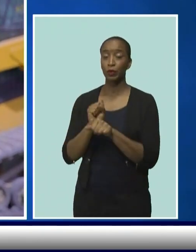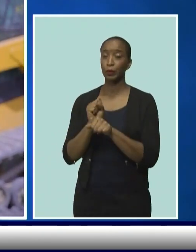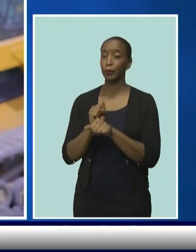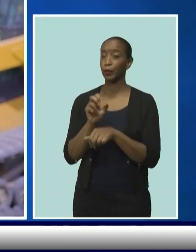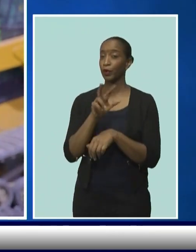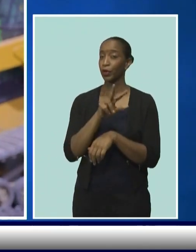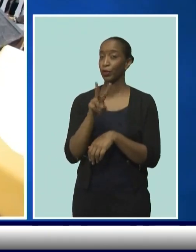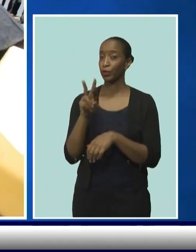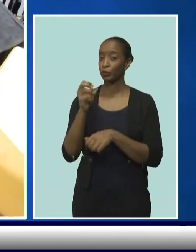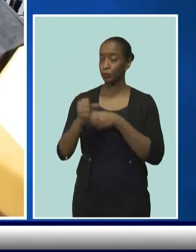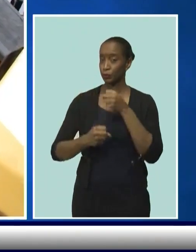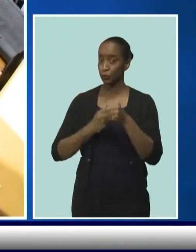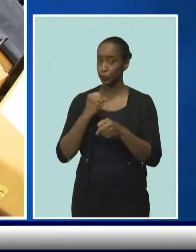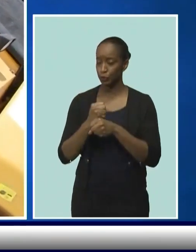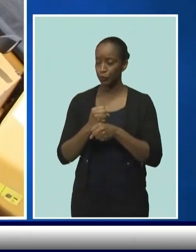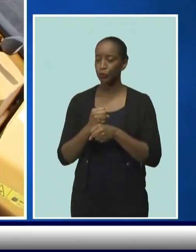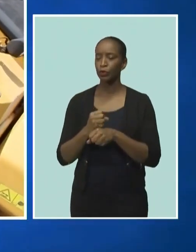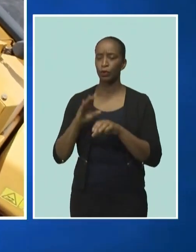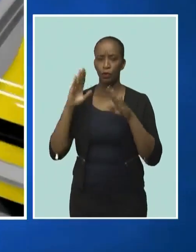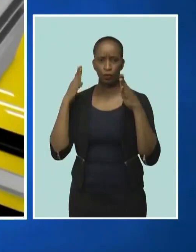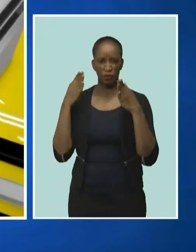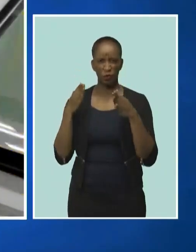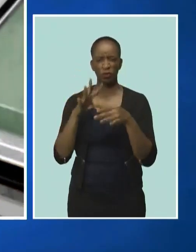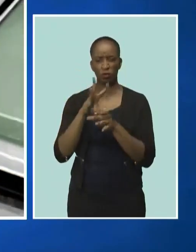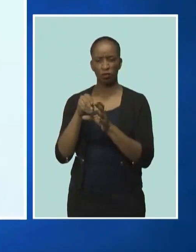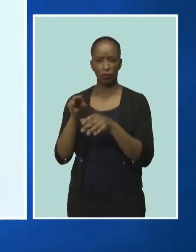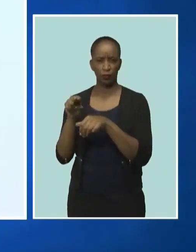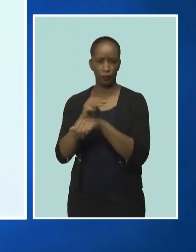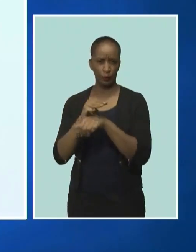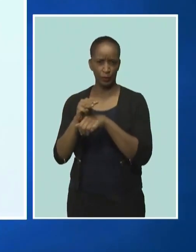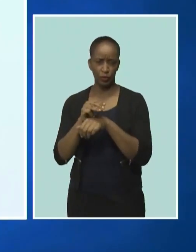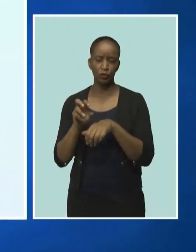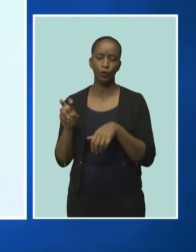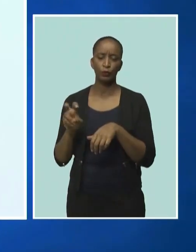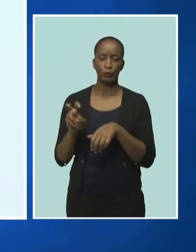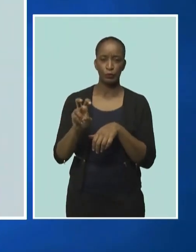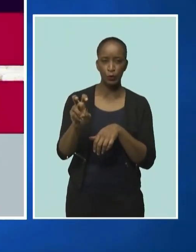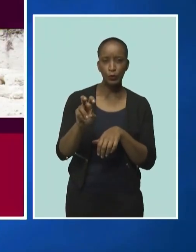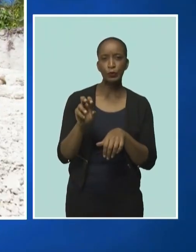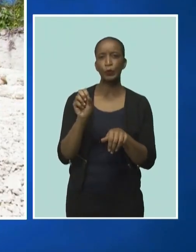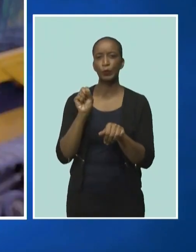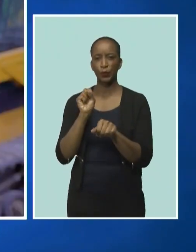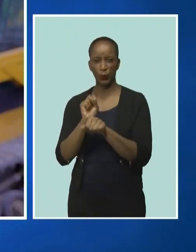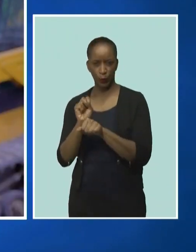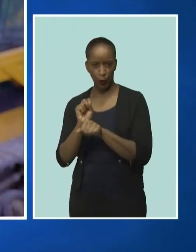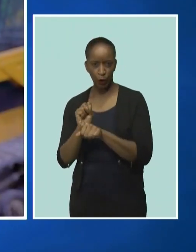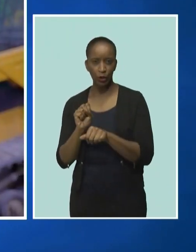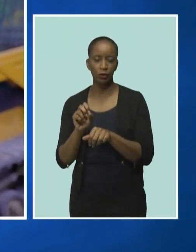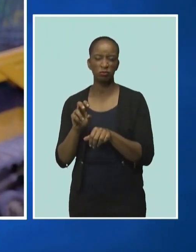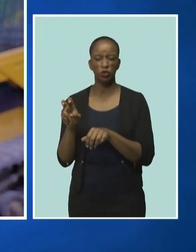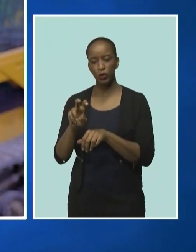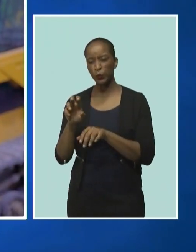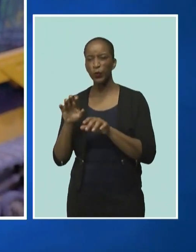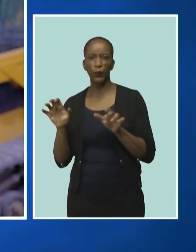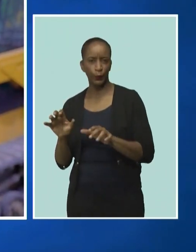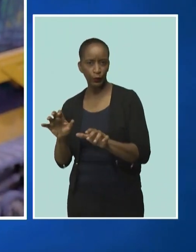of Transport and Works, now called the Ministry of Transport, Works and Water Resources. There, Philip Tudor